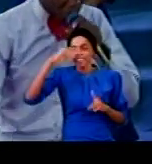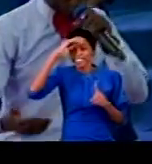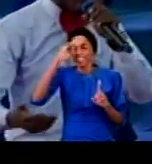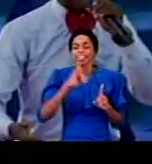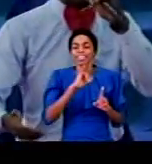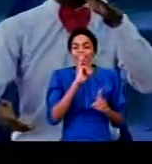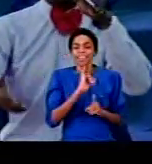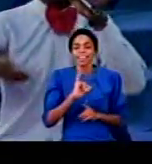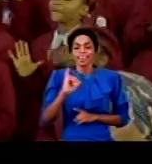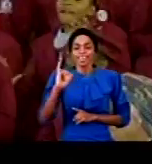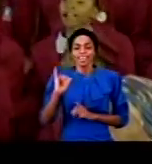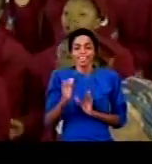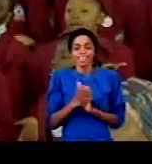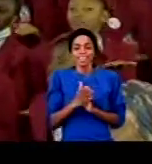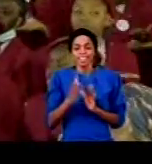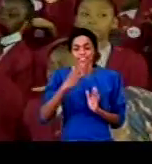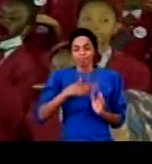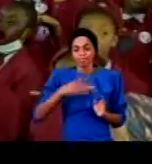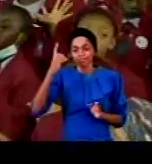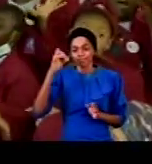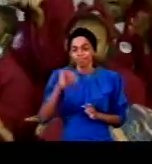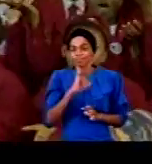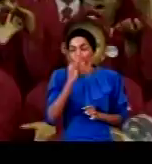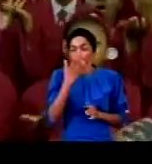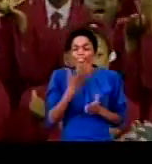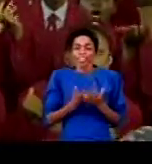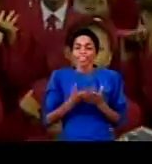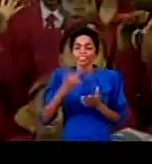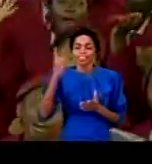lifts me up.